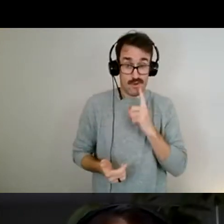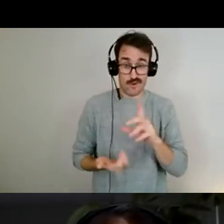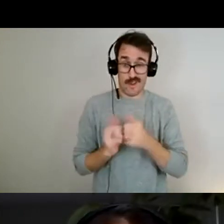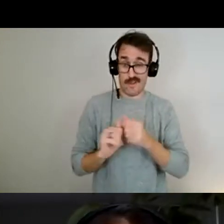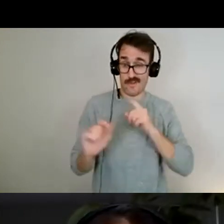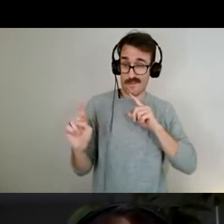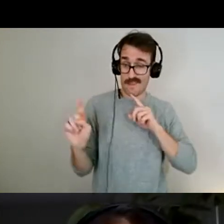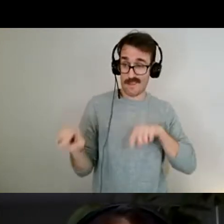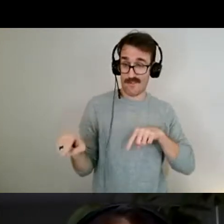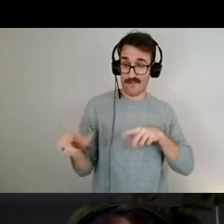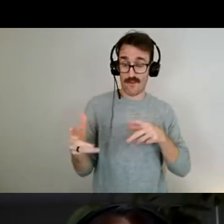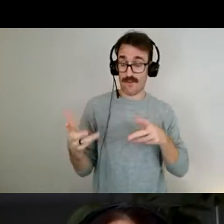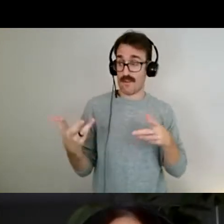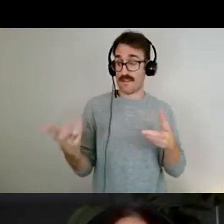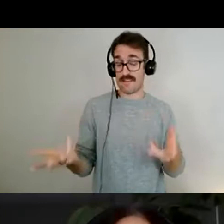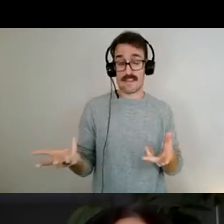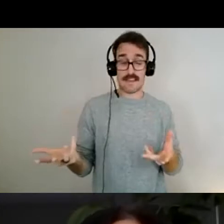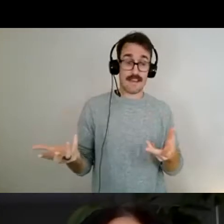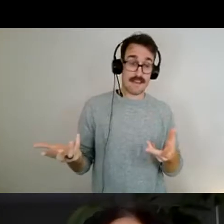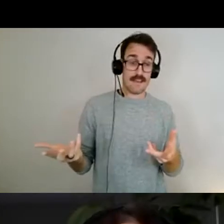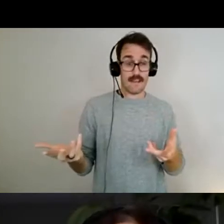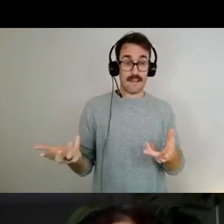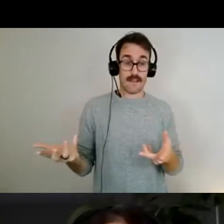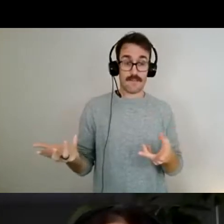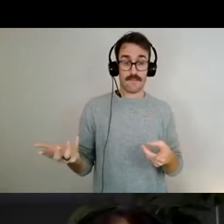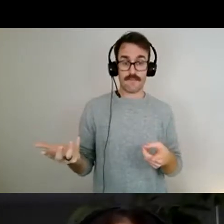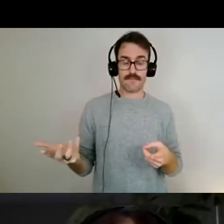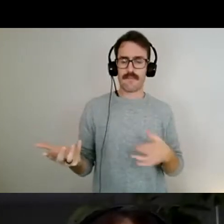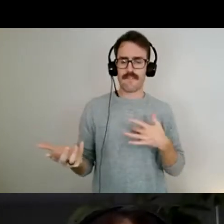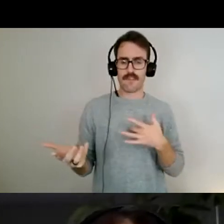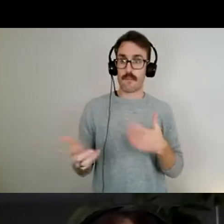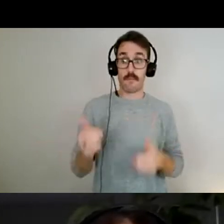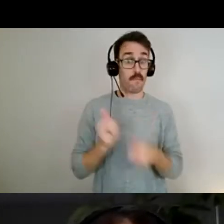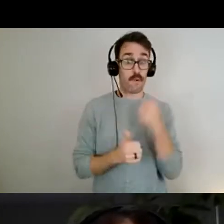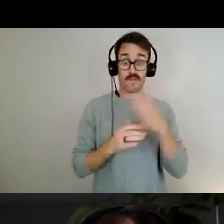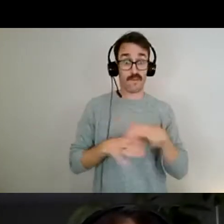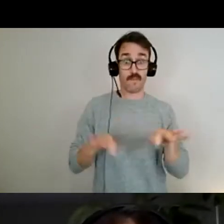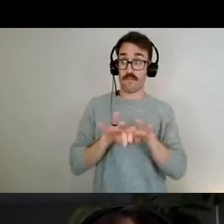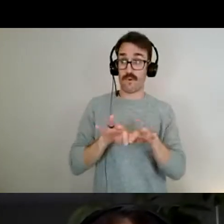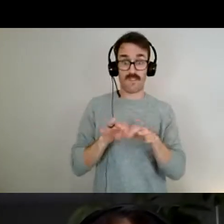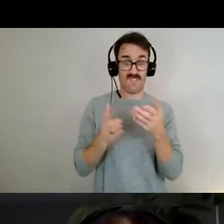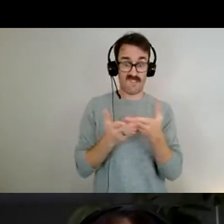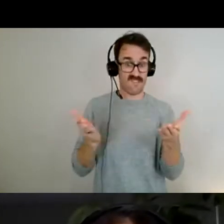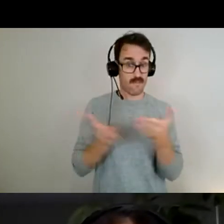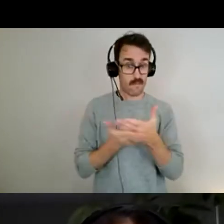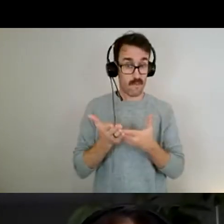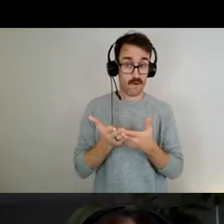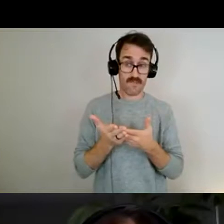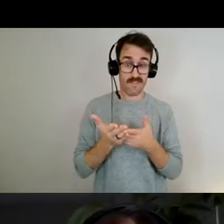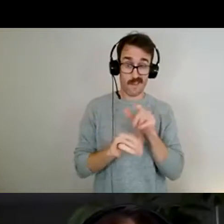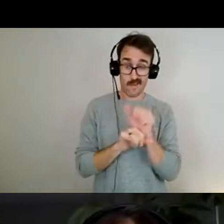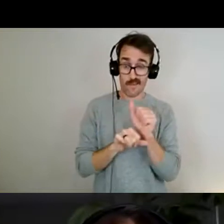to approach it. I think that the most important feature for me is